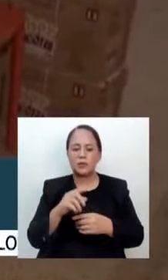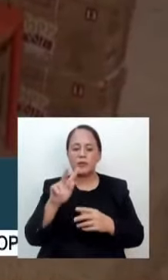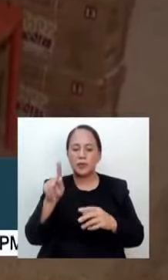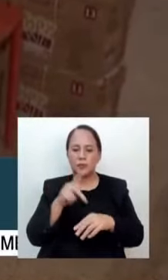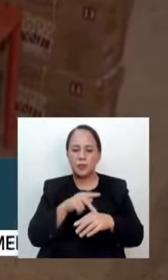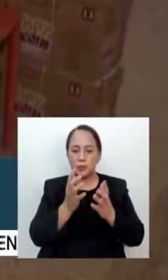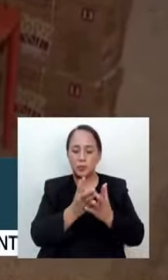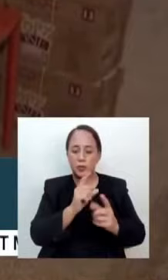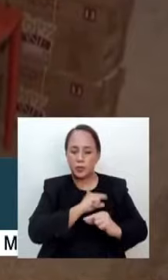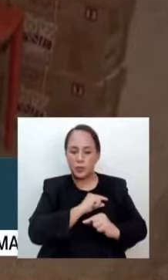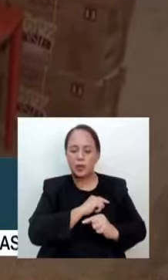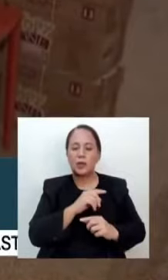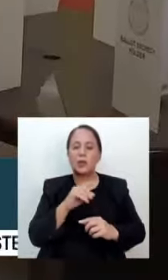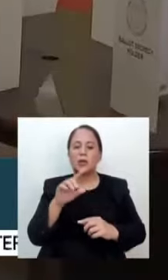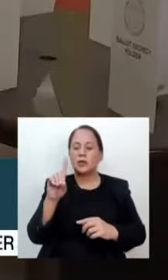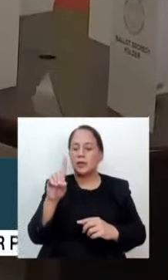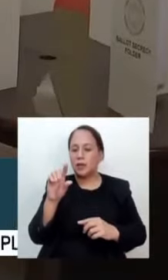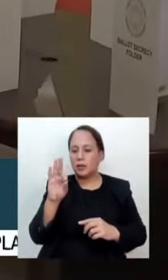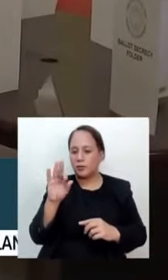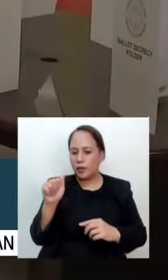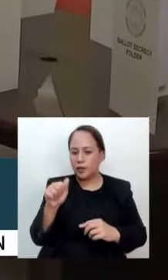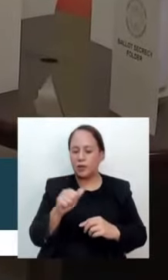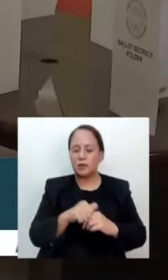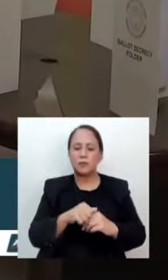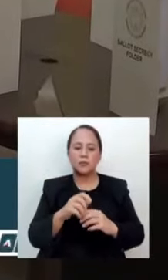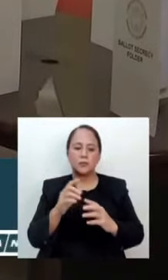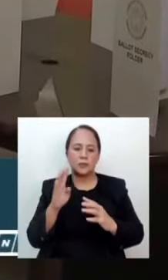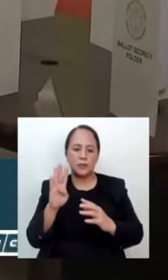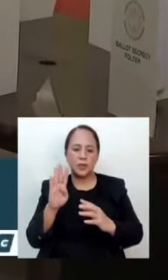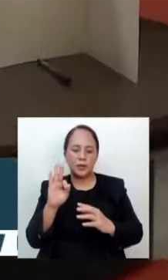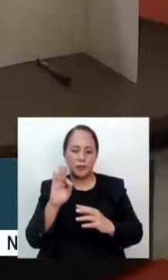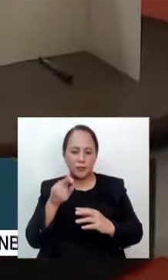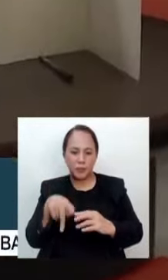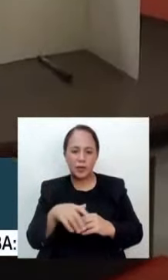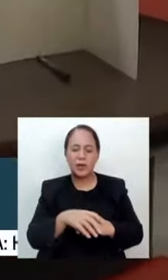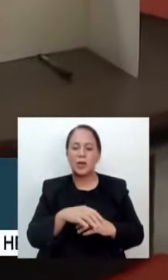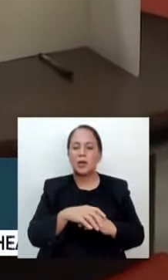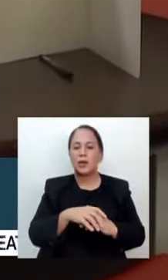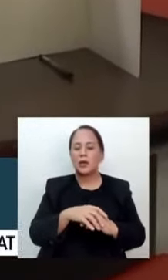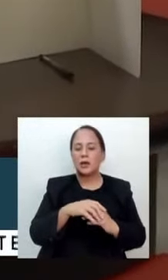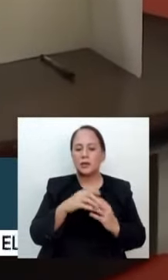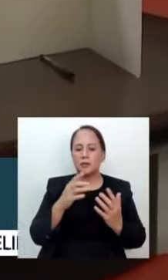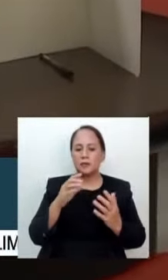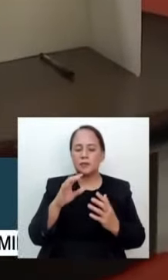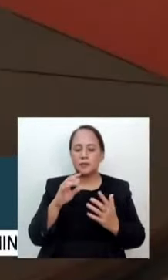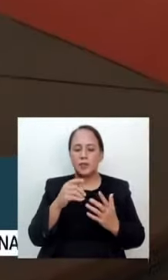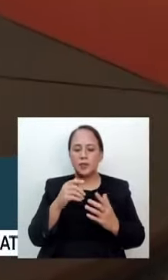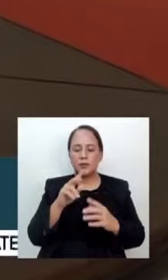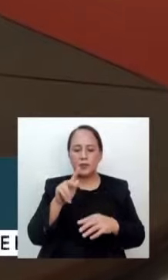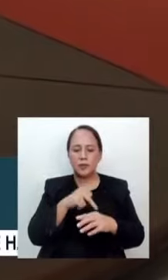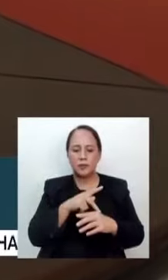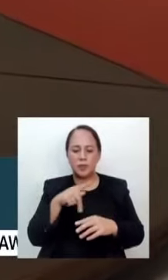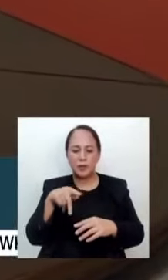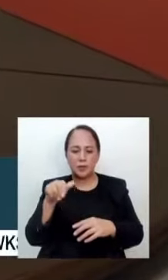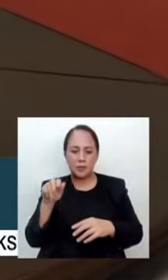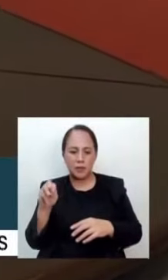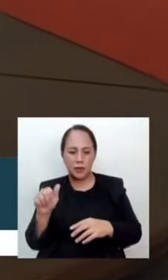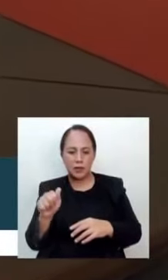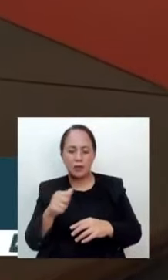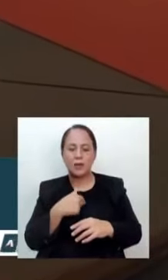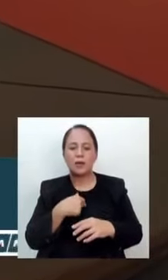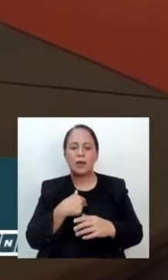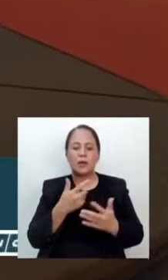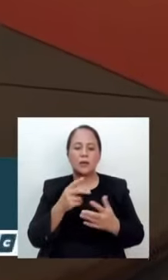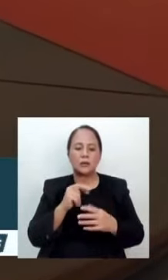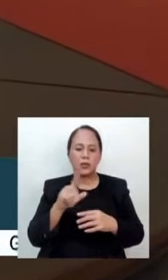Department of Foreign Affairs, Bureau of Fire Protection, Bureau of Geo Management and Penology, Philippine Military Academy, Culion Hospital,